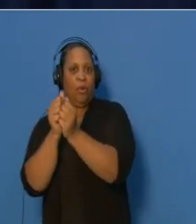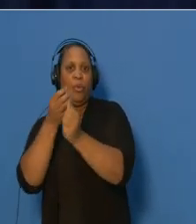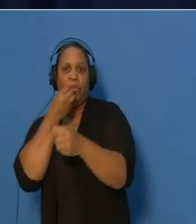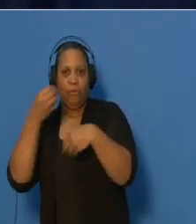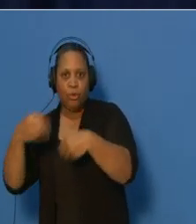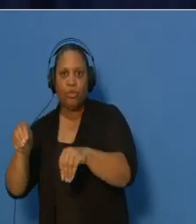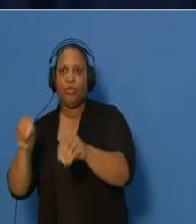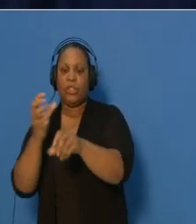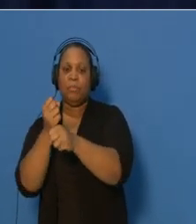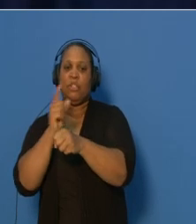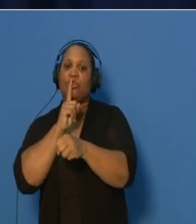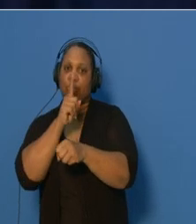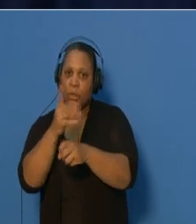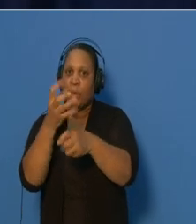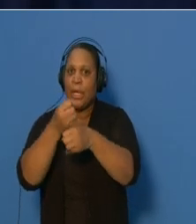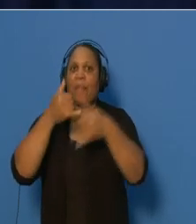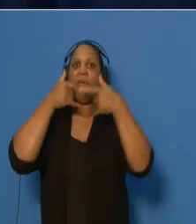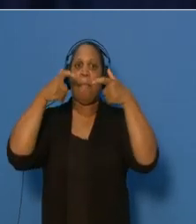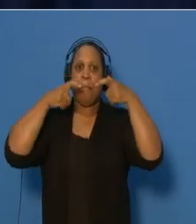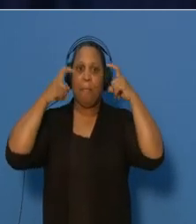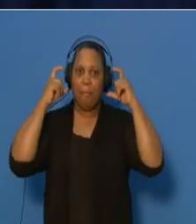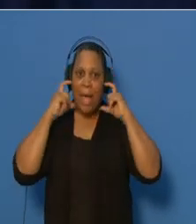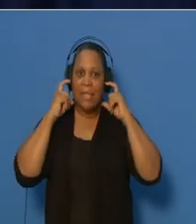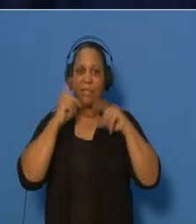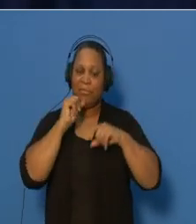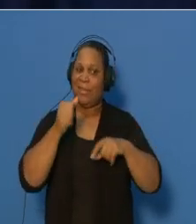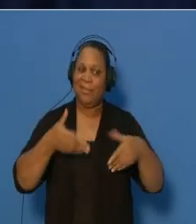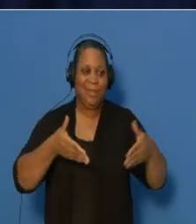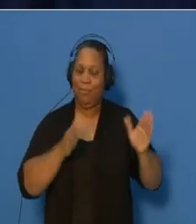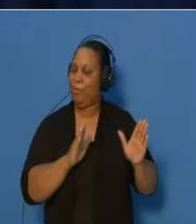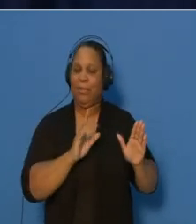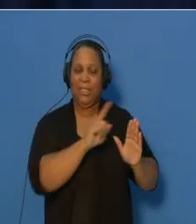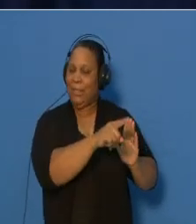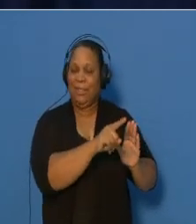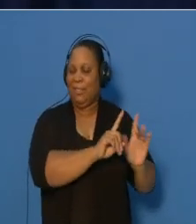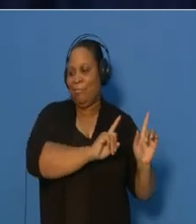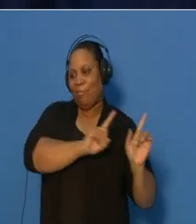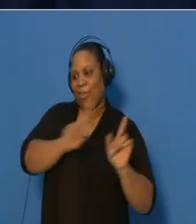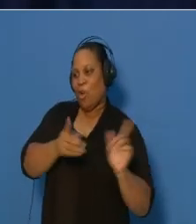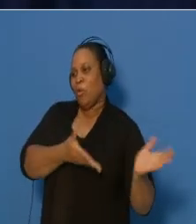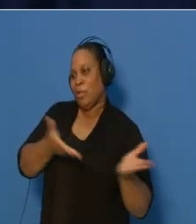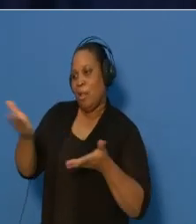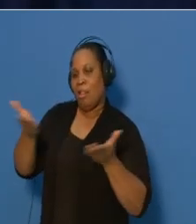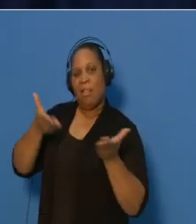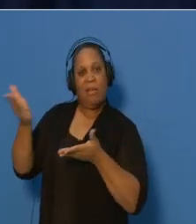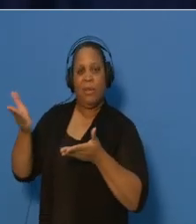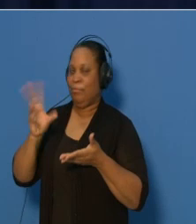now, it is not envisioned that we're giving persons permission to leave their homes, to go and deliver masks, to do